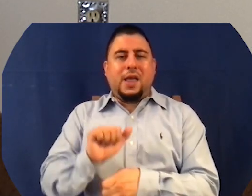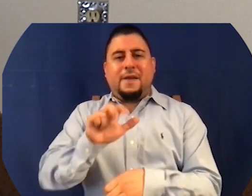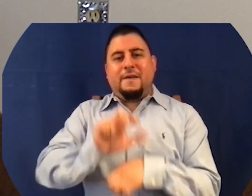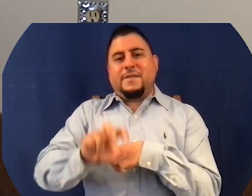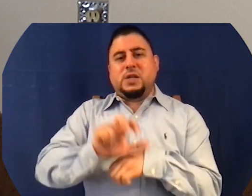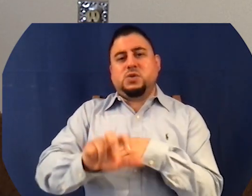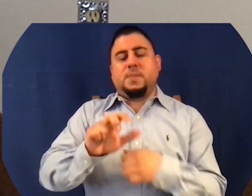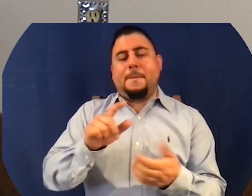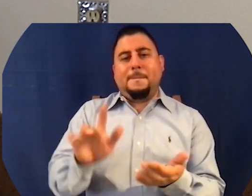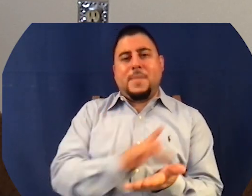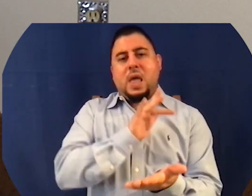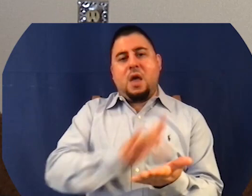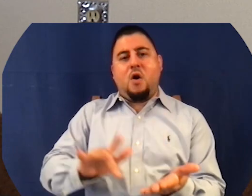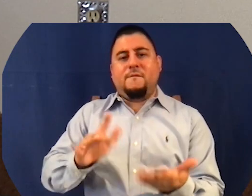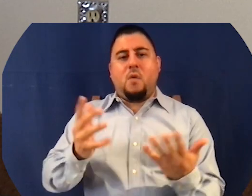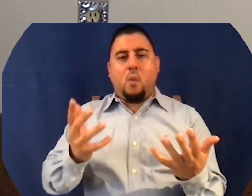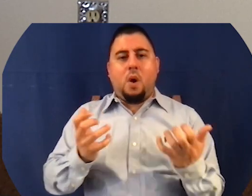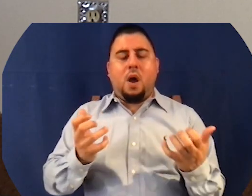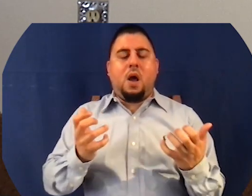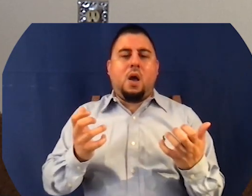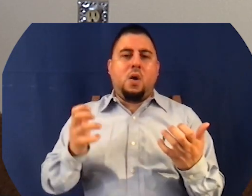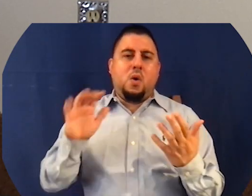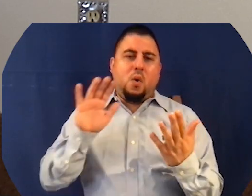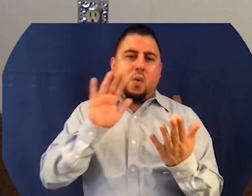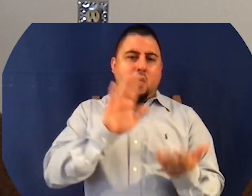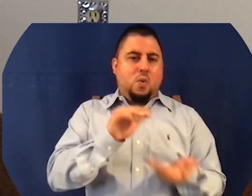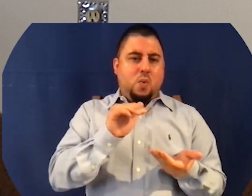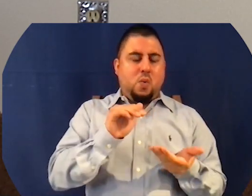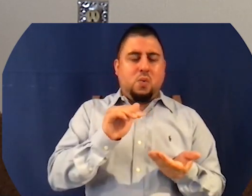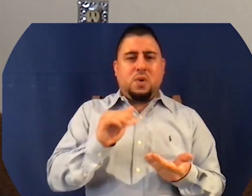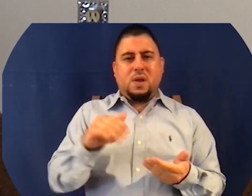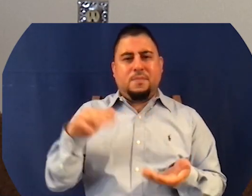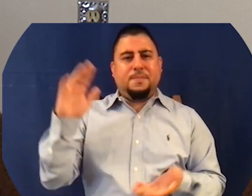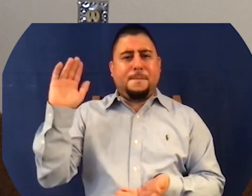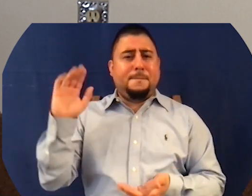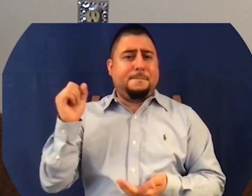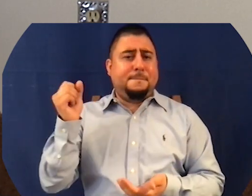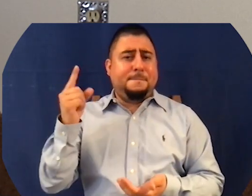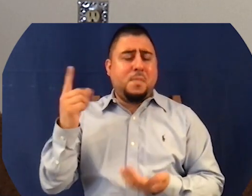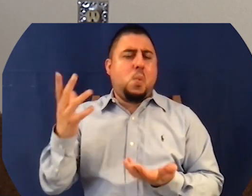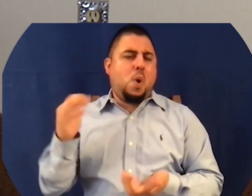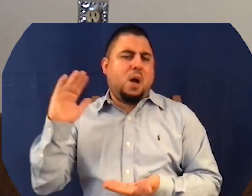Investors want big payoffs with the least amount of risk.